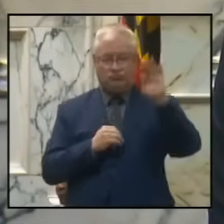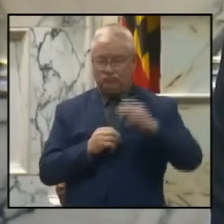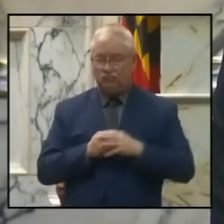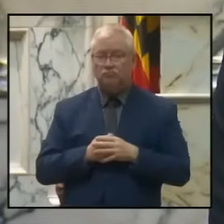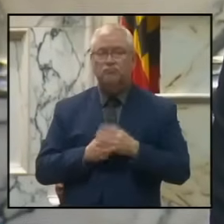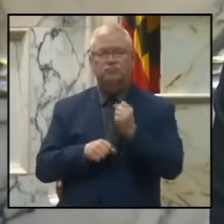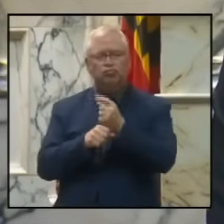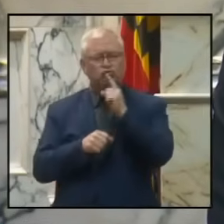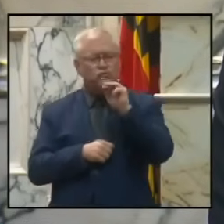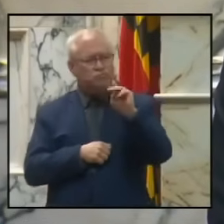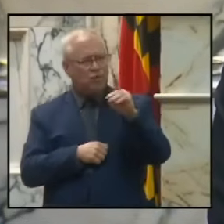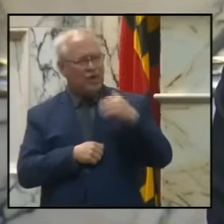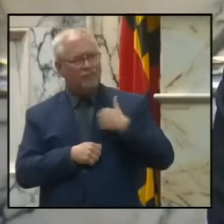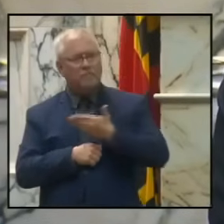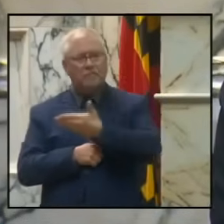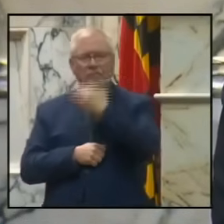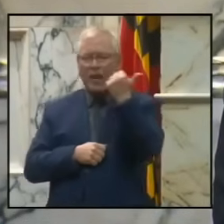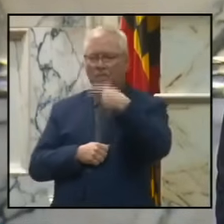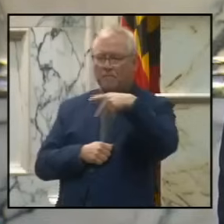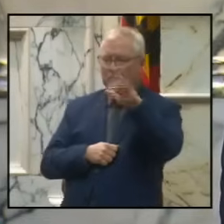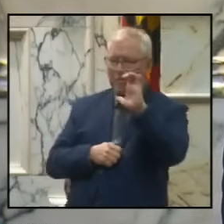of America.